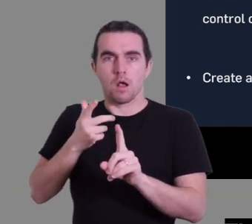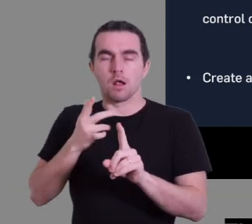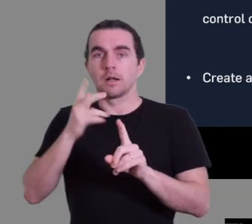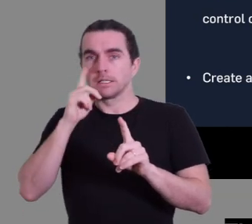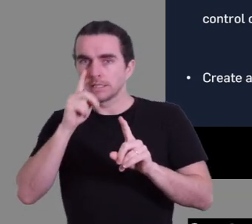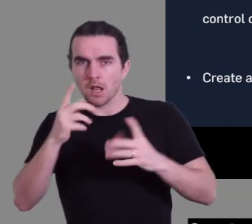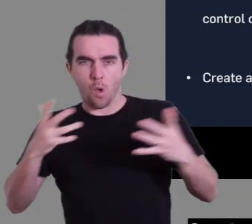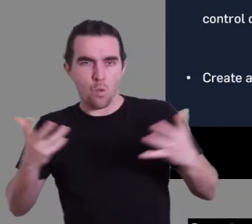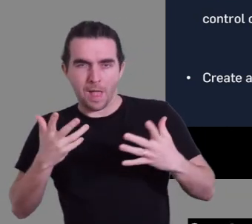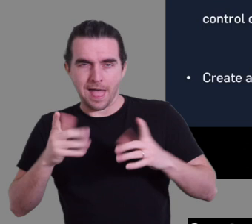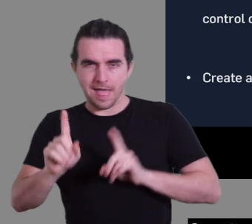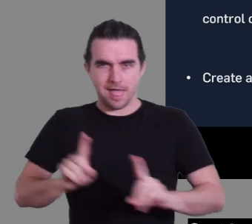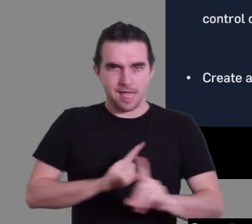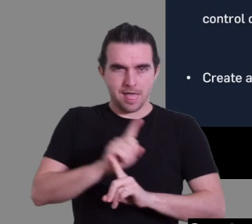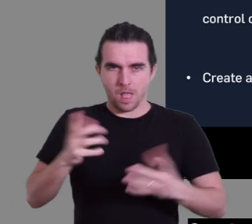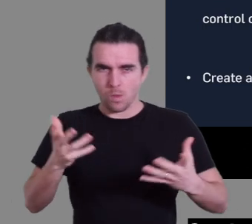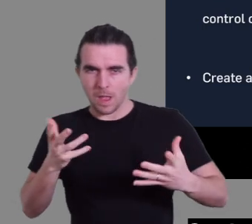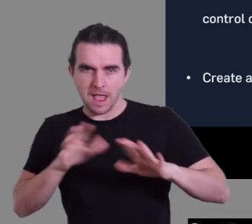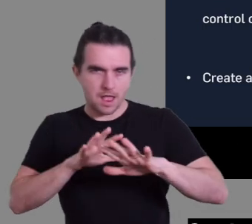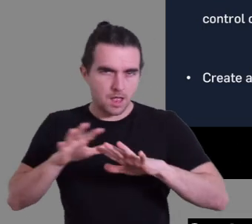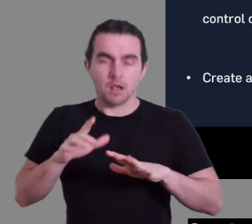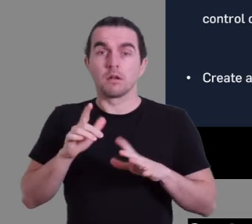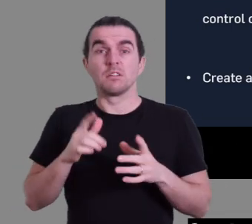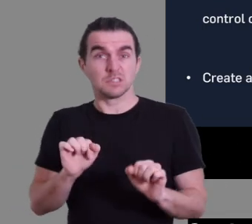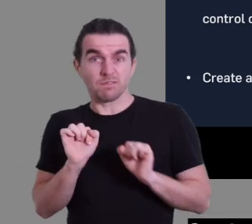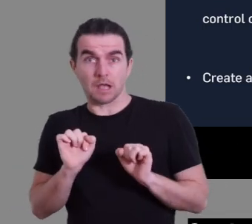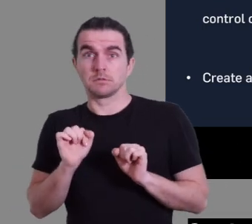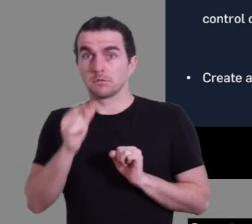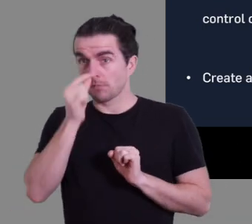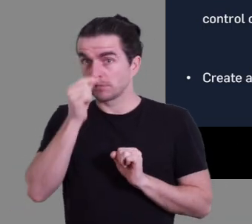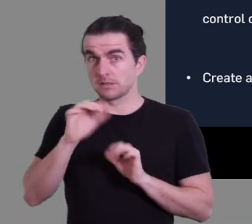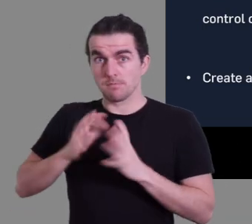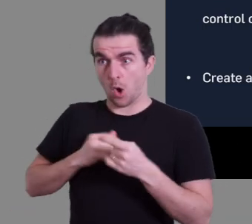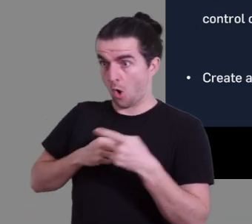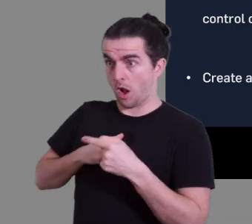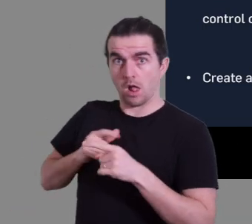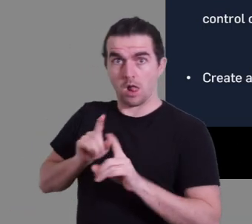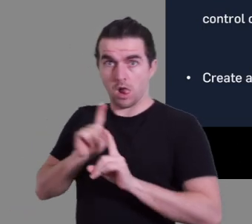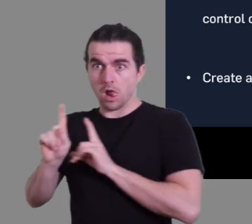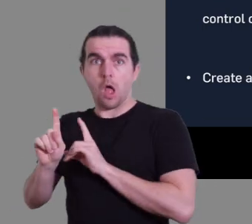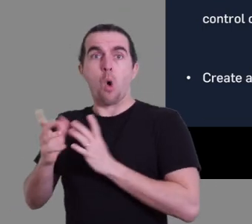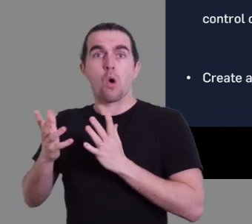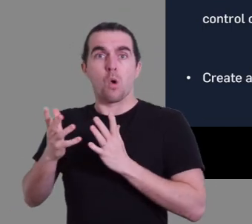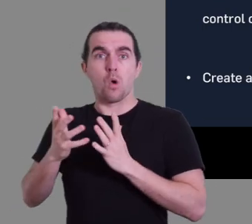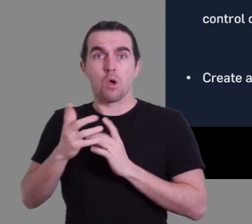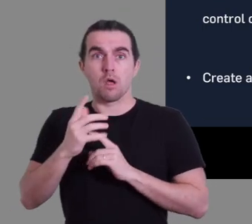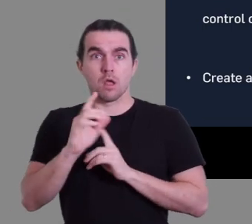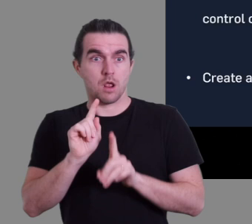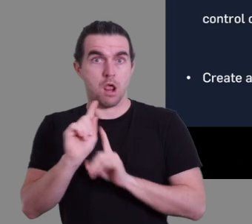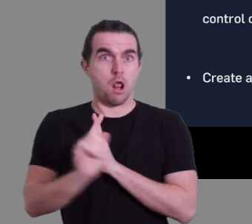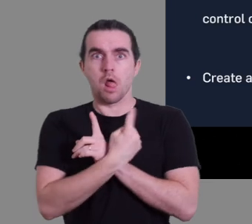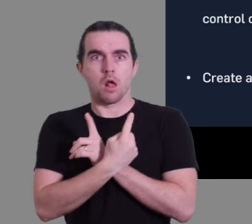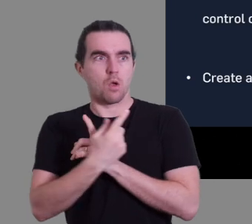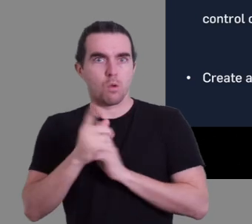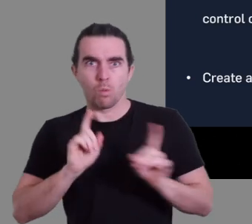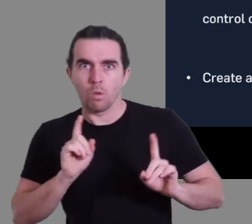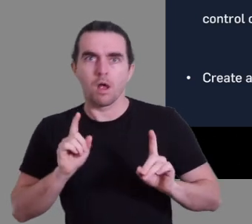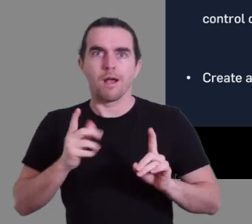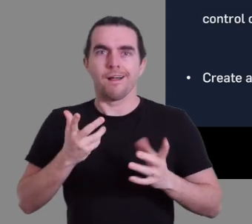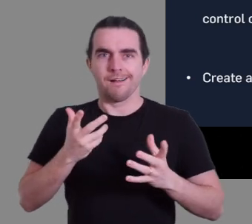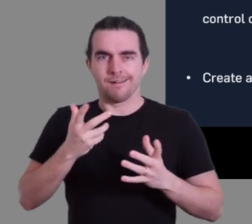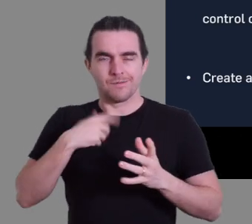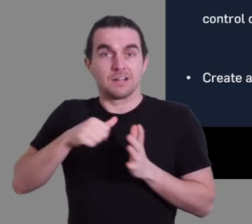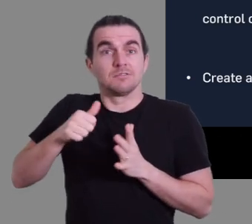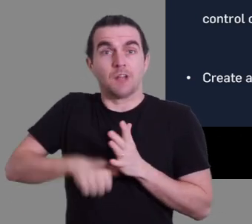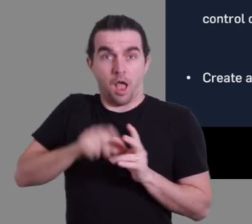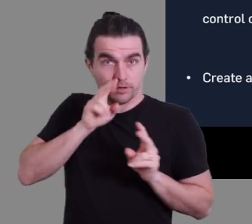exactly where they are. So the defender, you'd say, is maybe ball side, goal side. The attacker is dropping off. And then we can